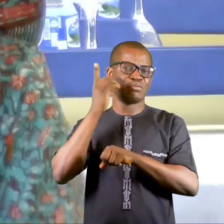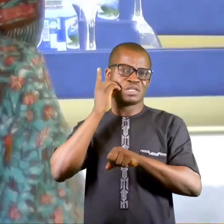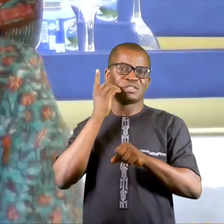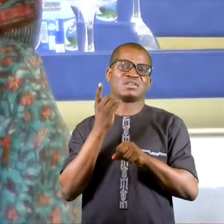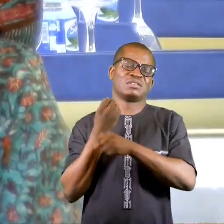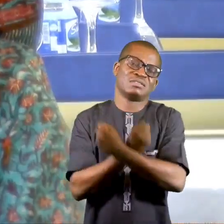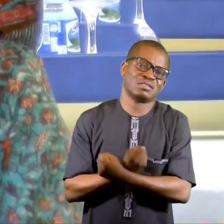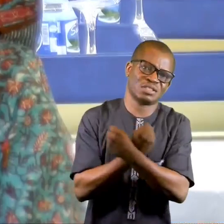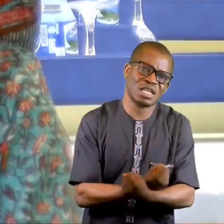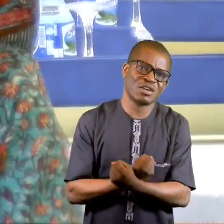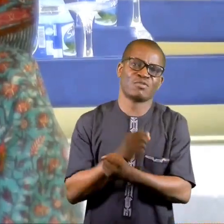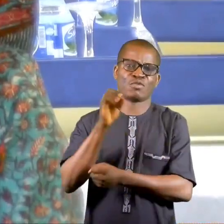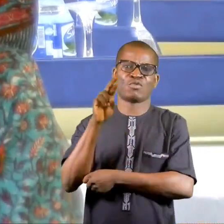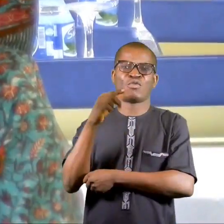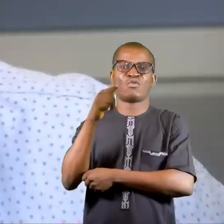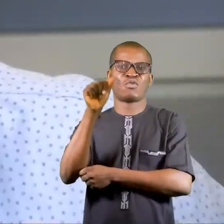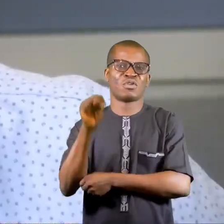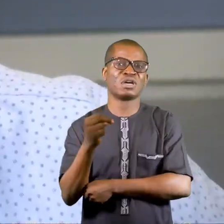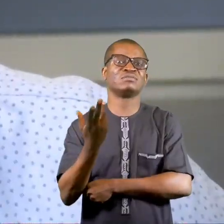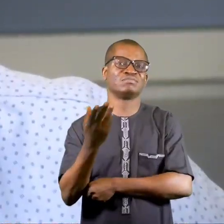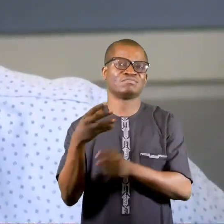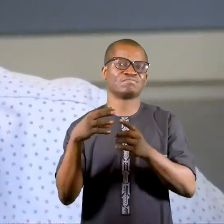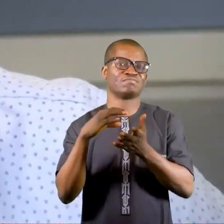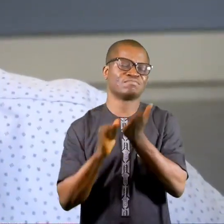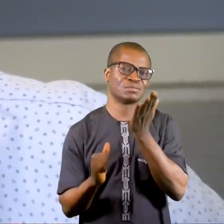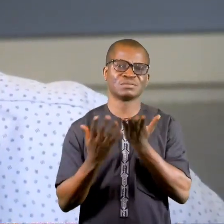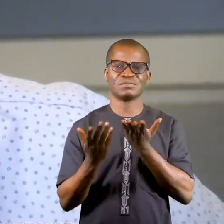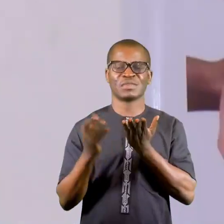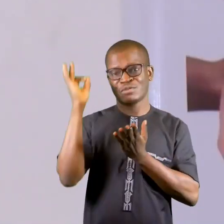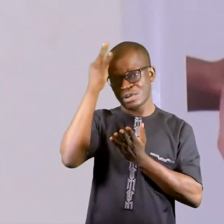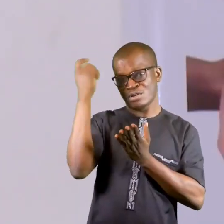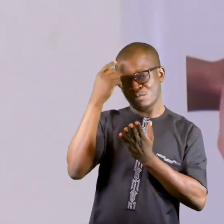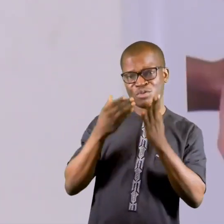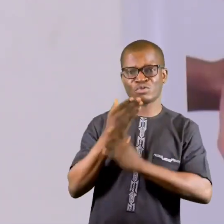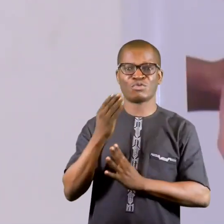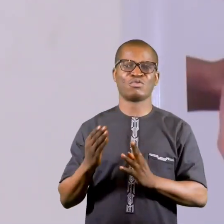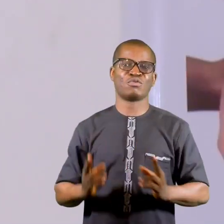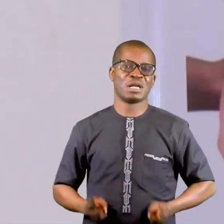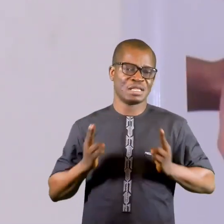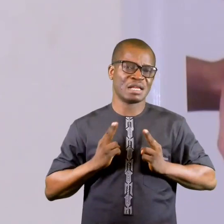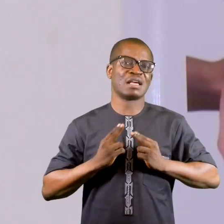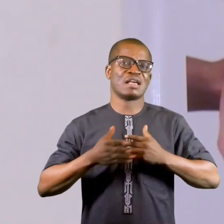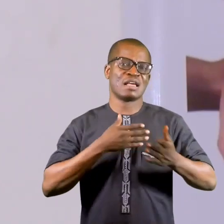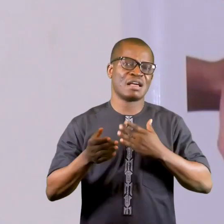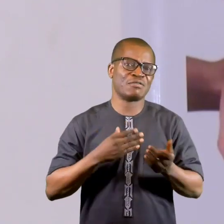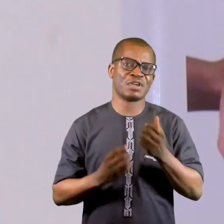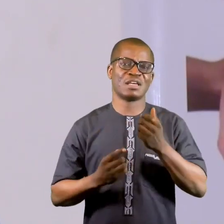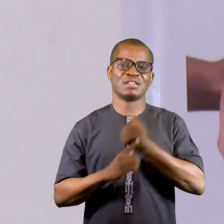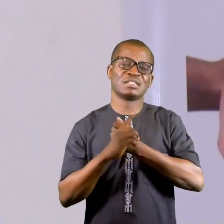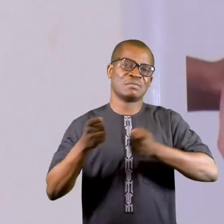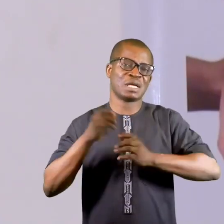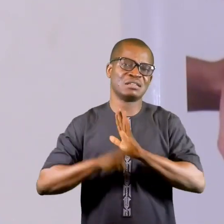harvesting, and other forms of exploitation. The government of Nigeria, through the Federal Ministry of Humanitarian Affairs, Disaster Management and Social Development, is